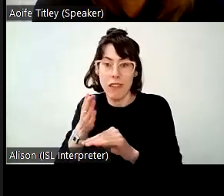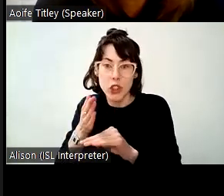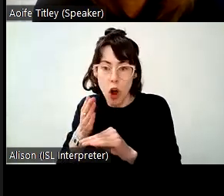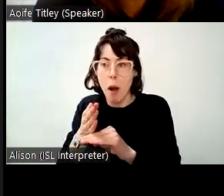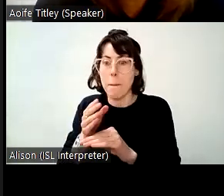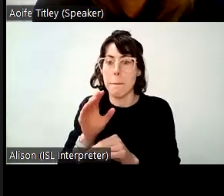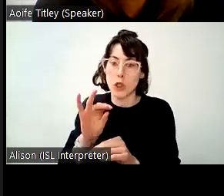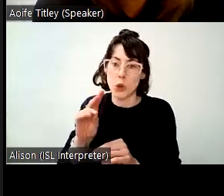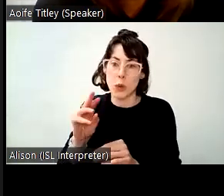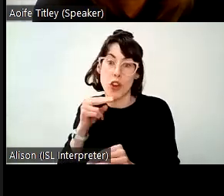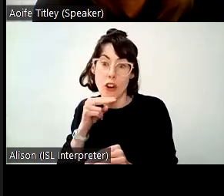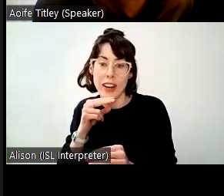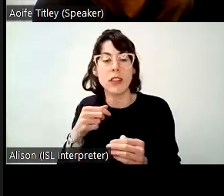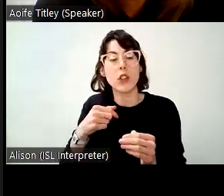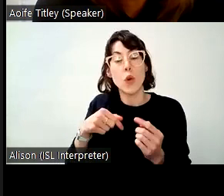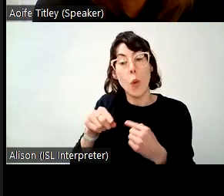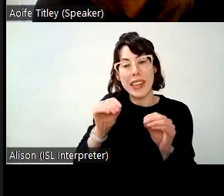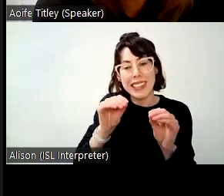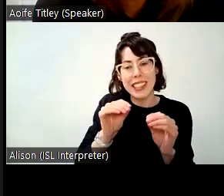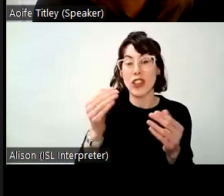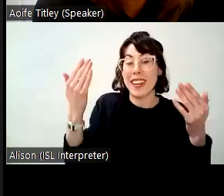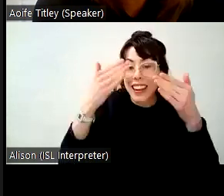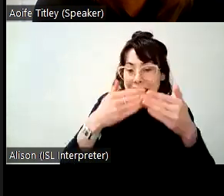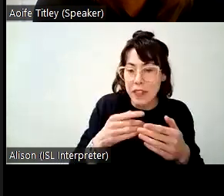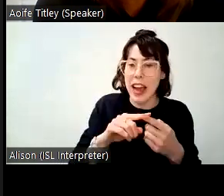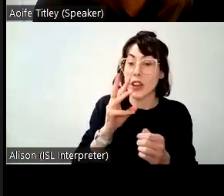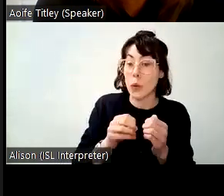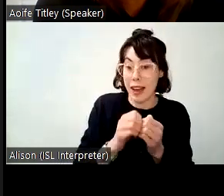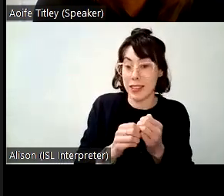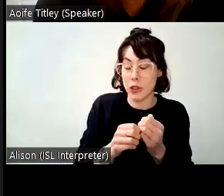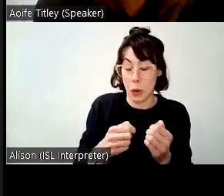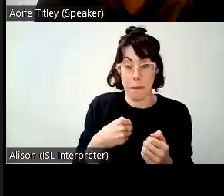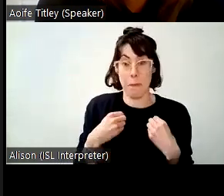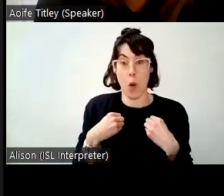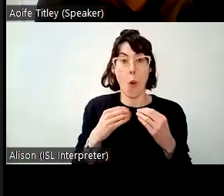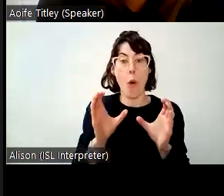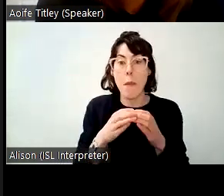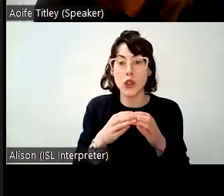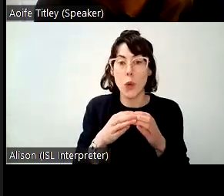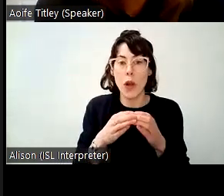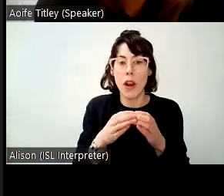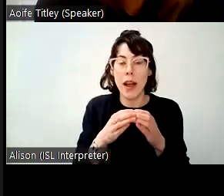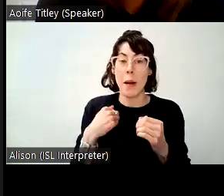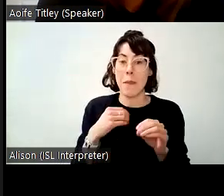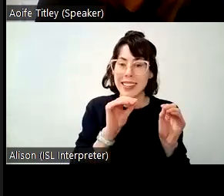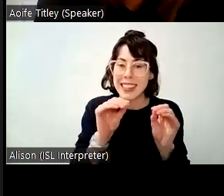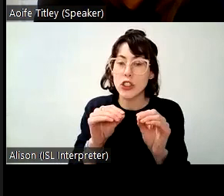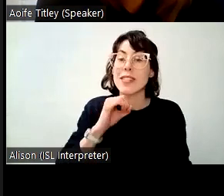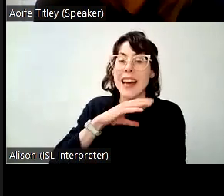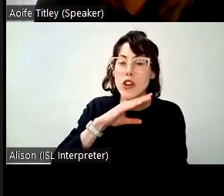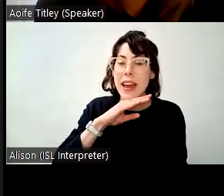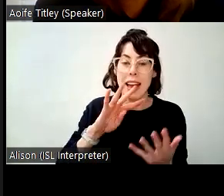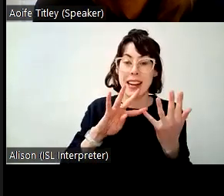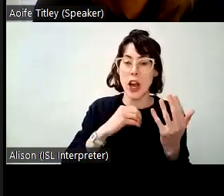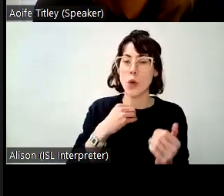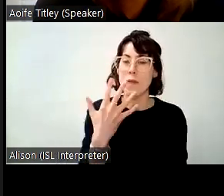For example, my module, we decided was 3 full Saturdays, kind of 9 to 5, to really immerse ourselves in the context, just to build